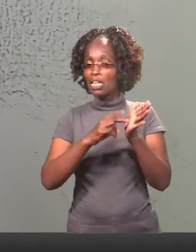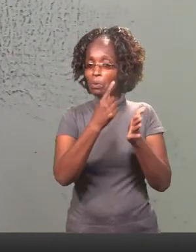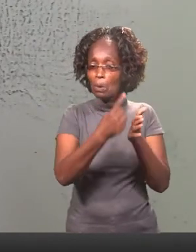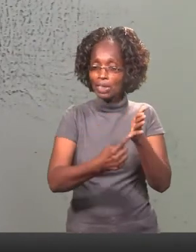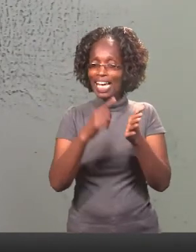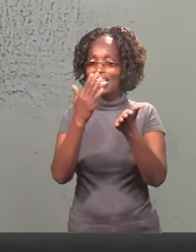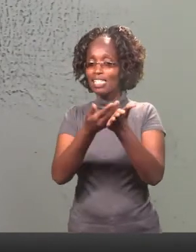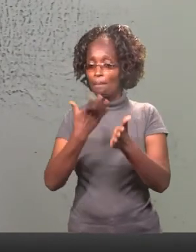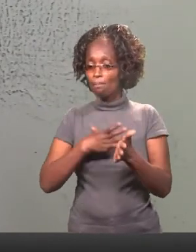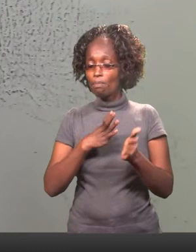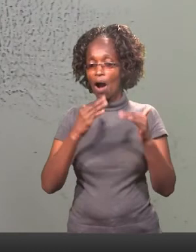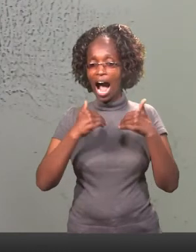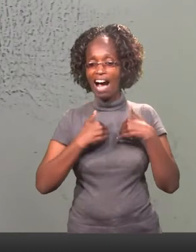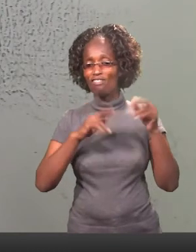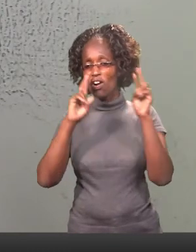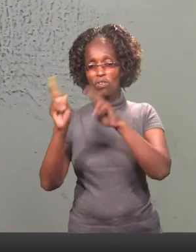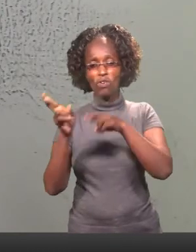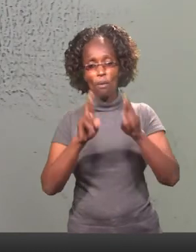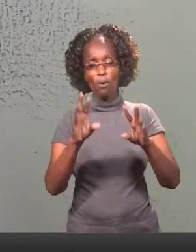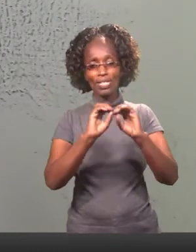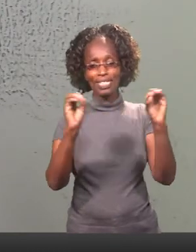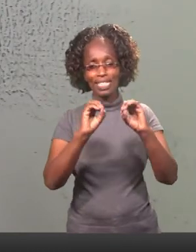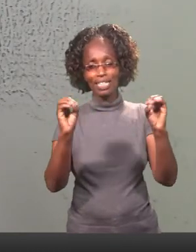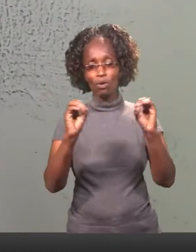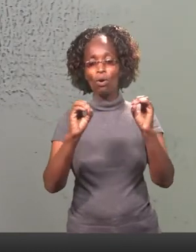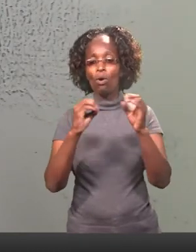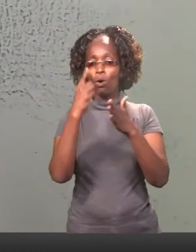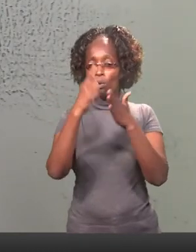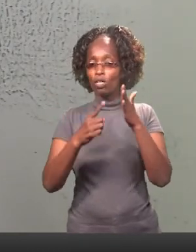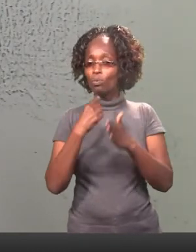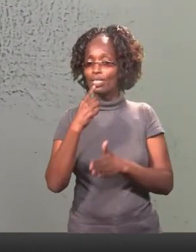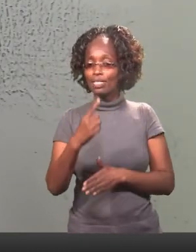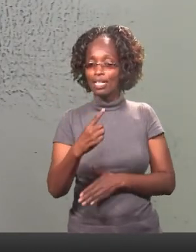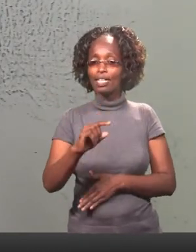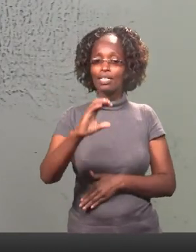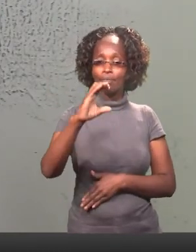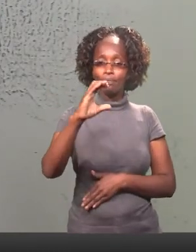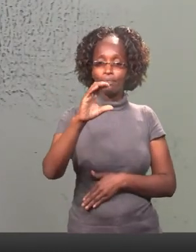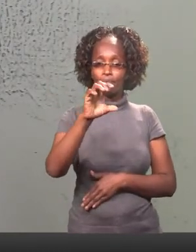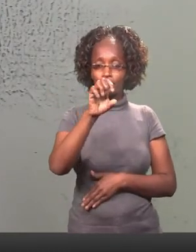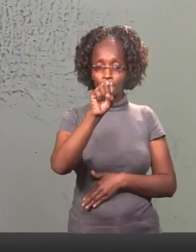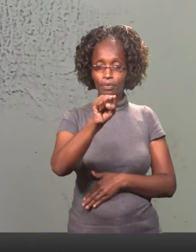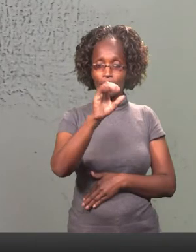abnormal types of cells, what we call like the sickle cell disease. This is a type of